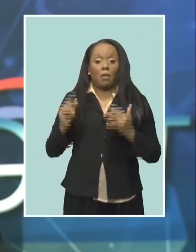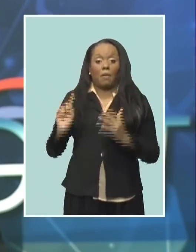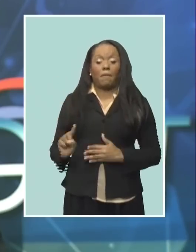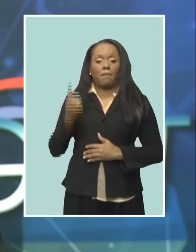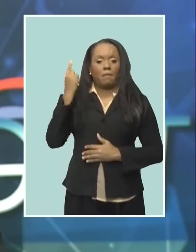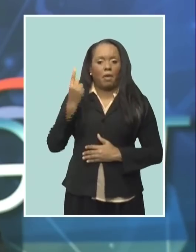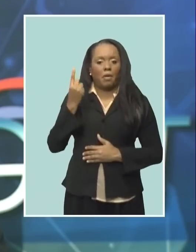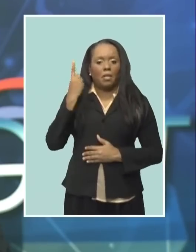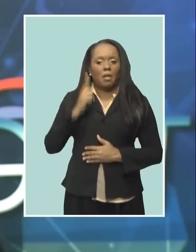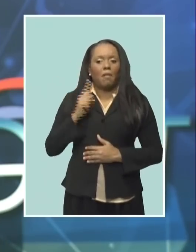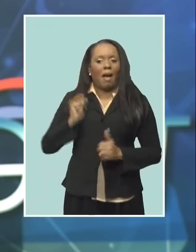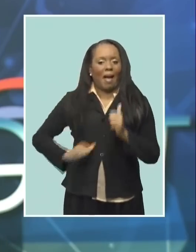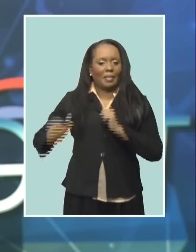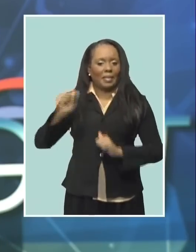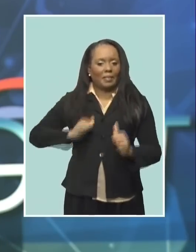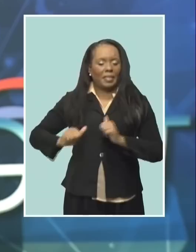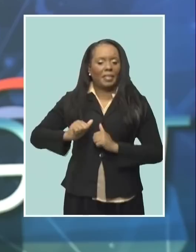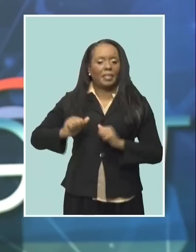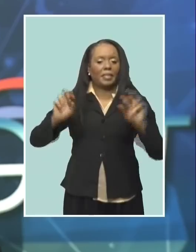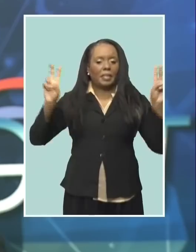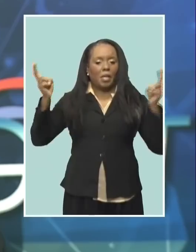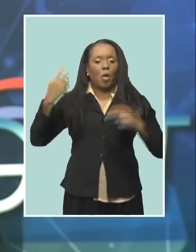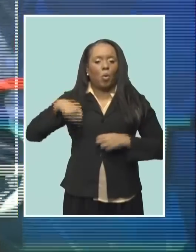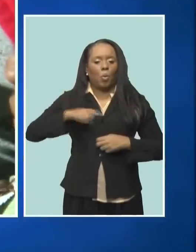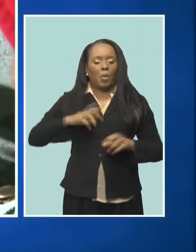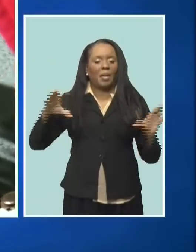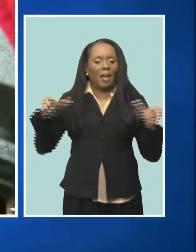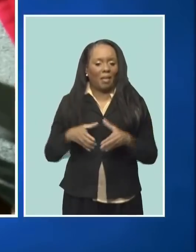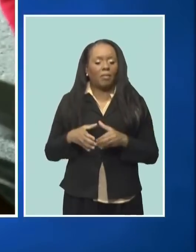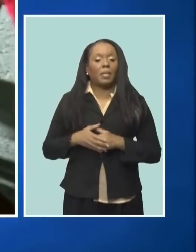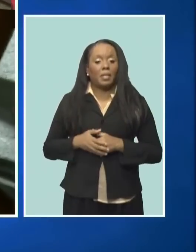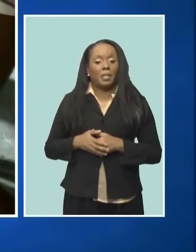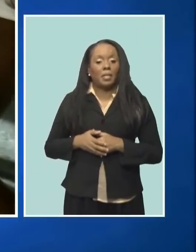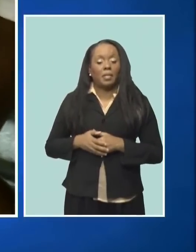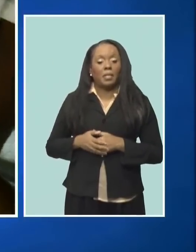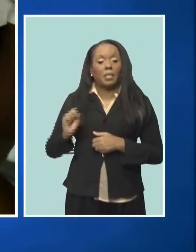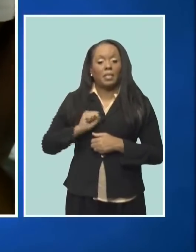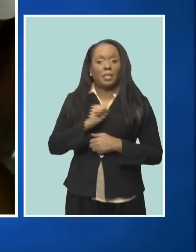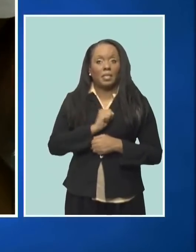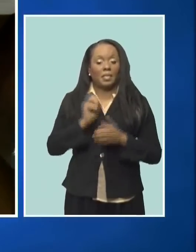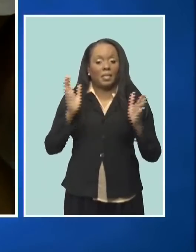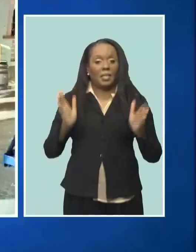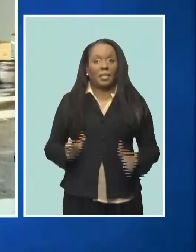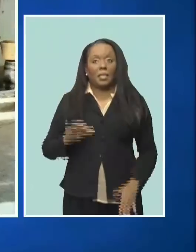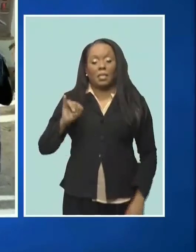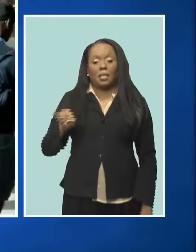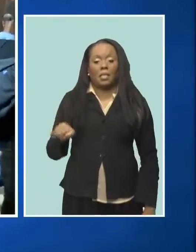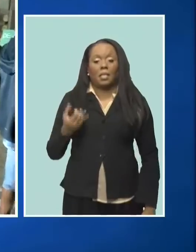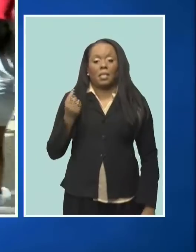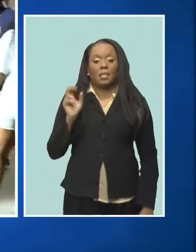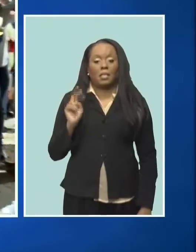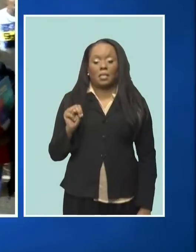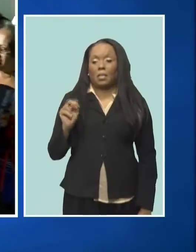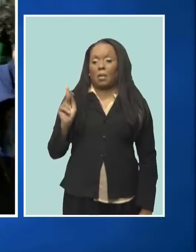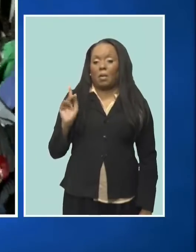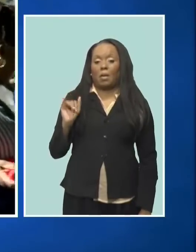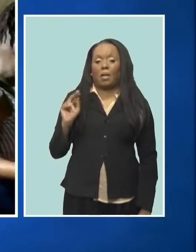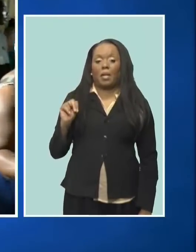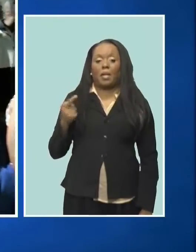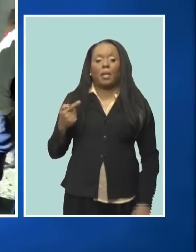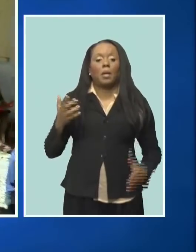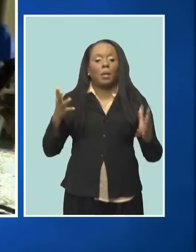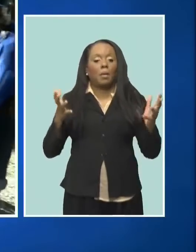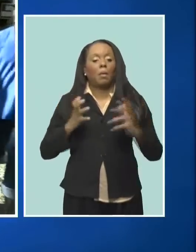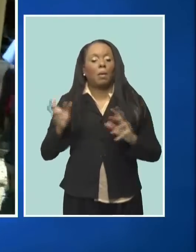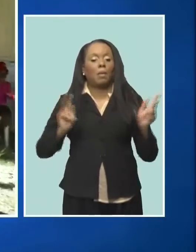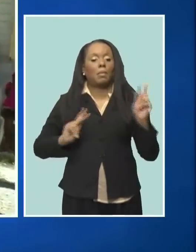2025 celebrations. The call is coming from Director of the Regathering 2025 Secretariat, Senator John King, who is also asking